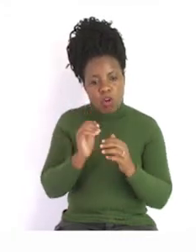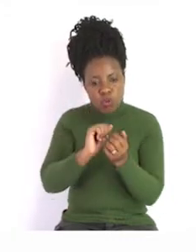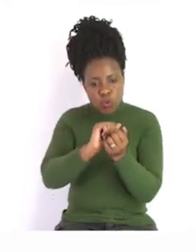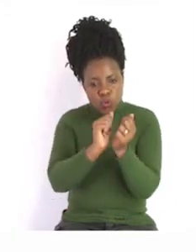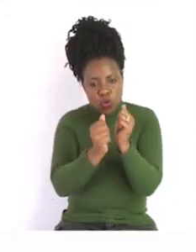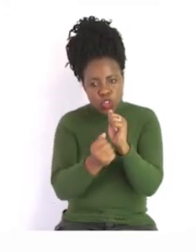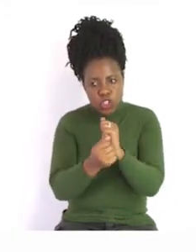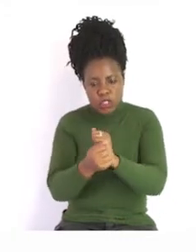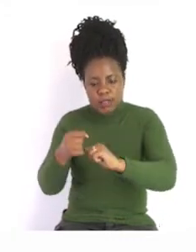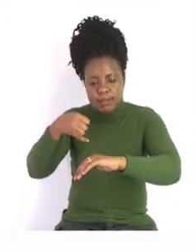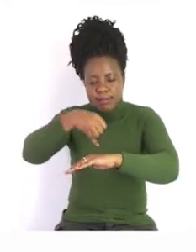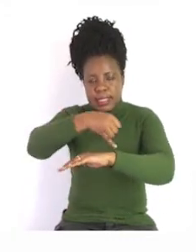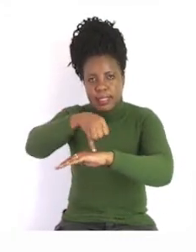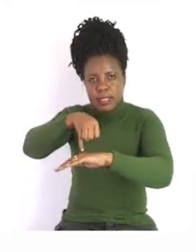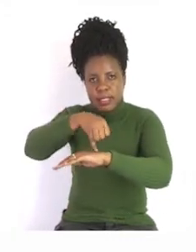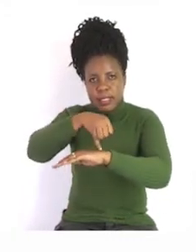Can you see that?